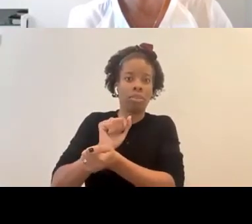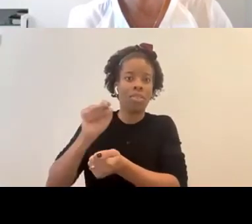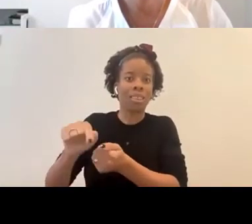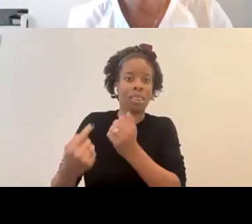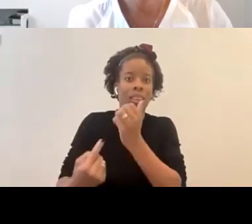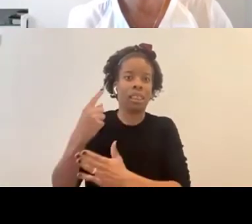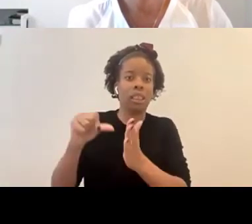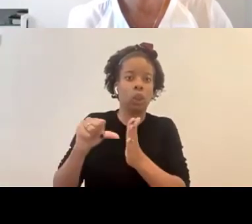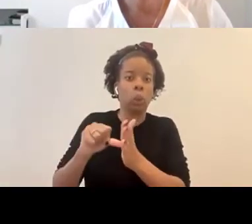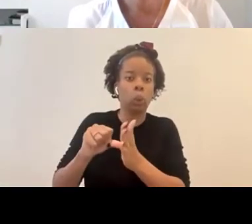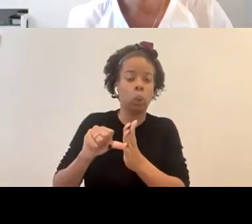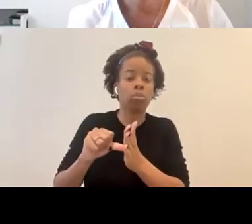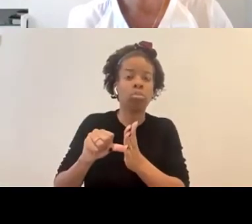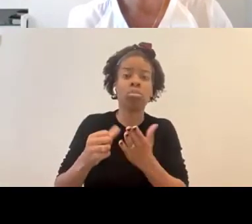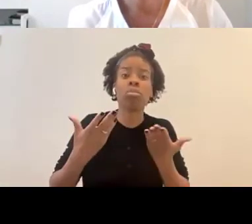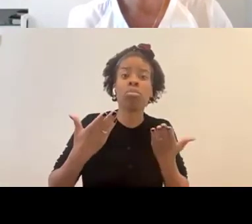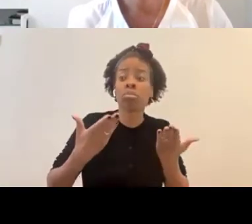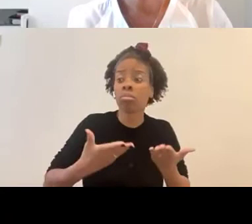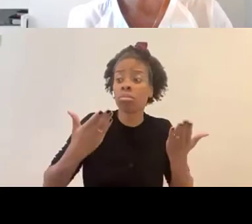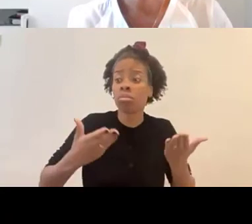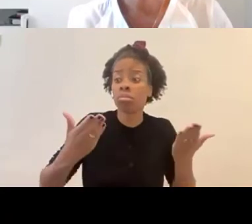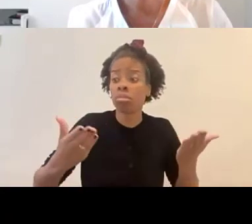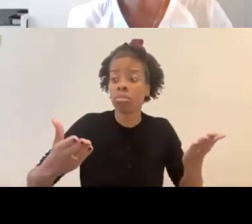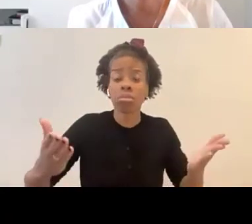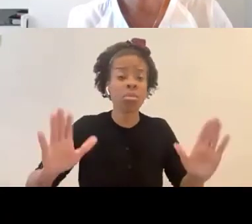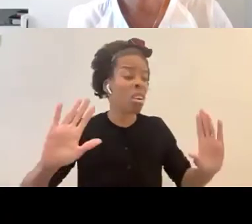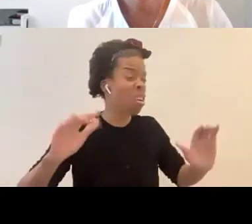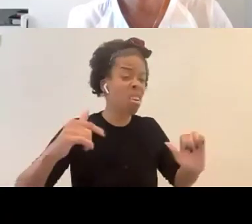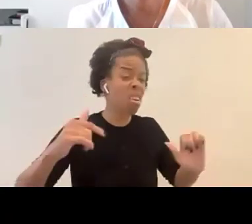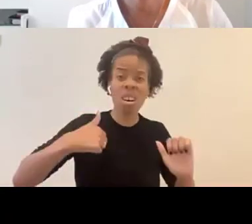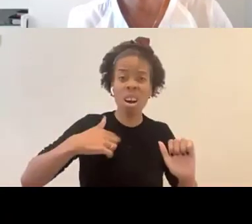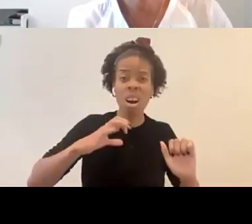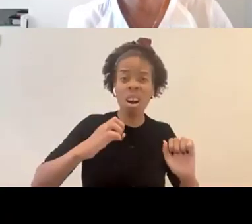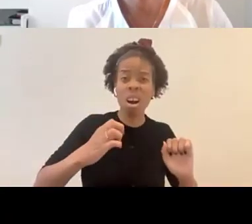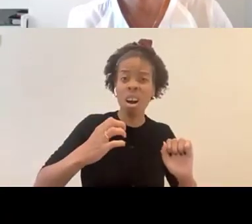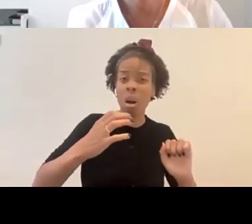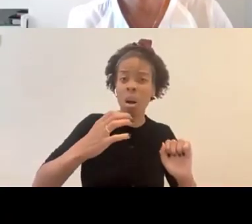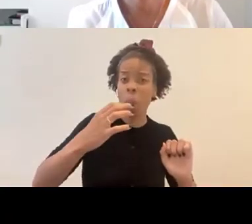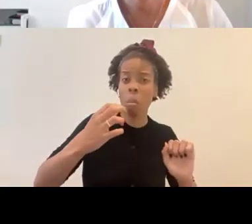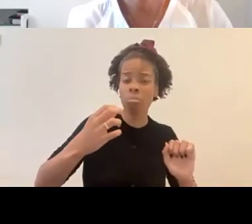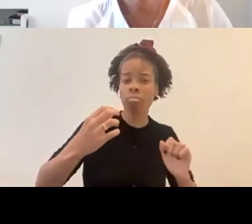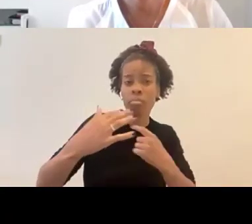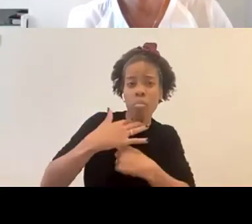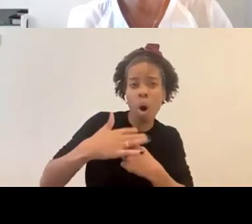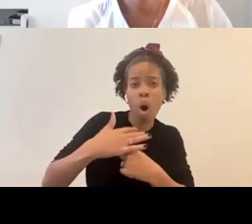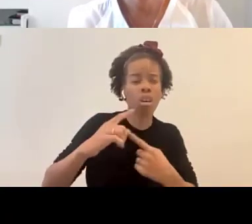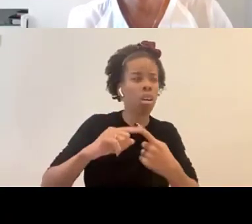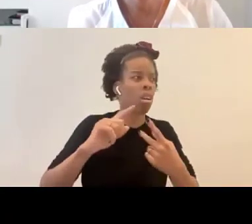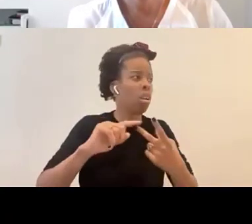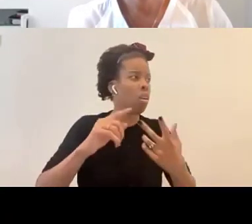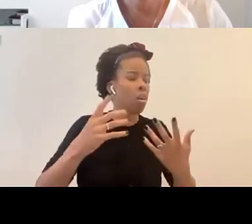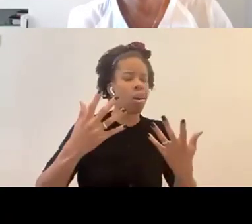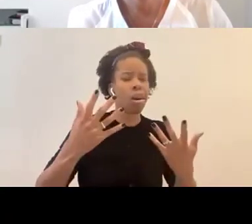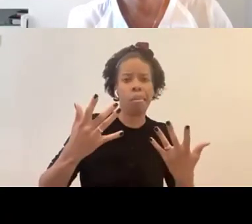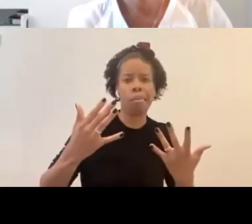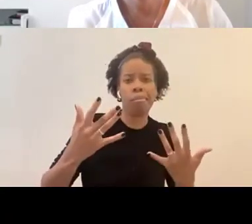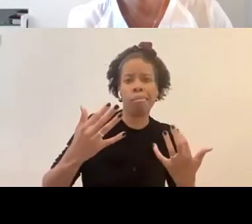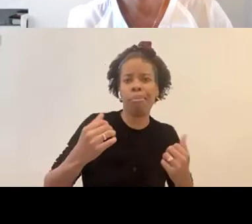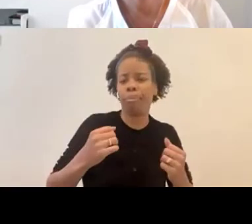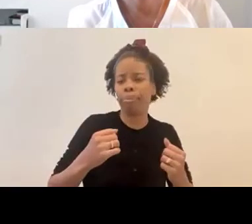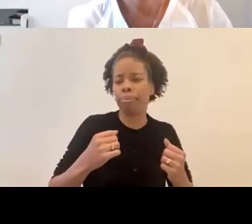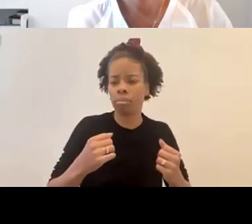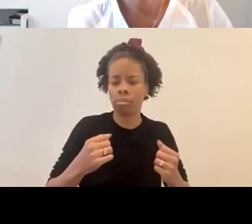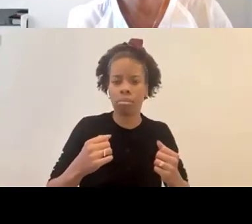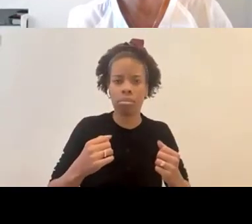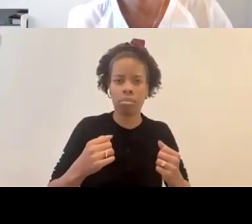without fear of being mocked at, or fear of being, you know, thought